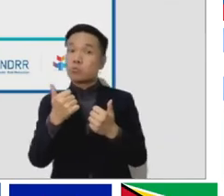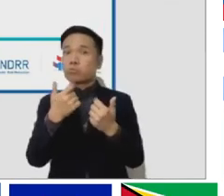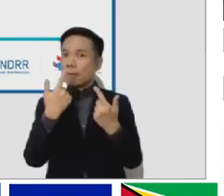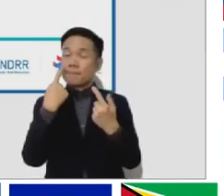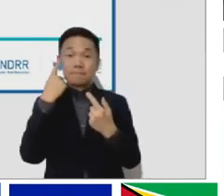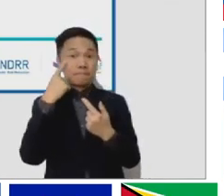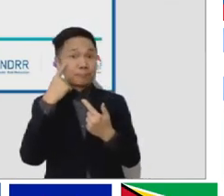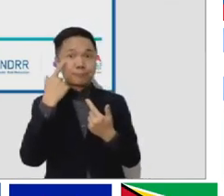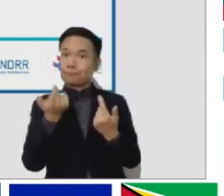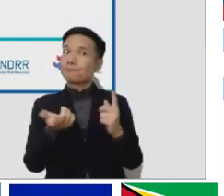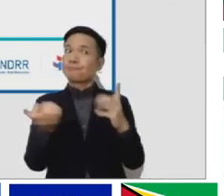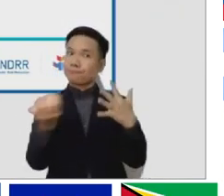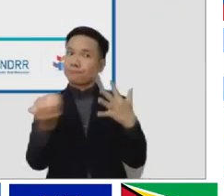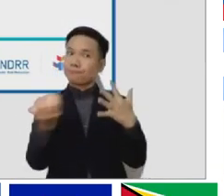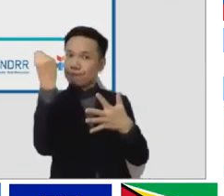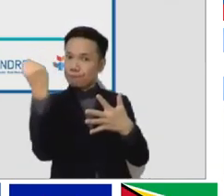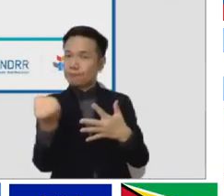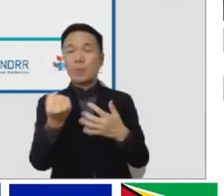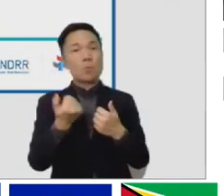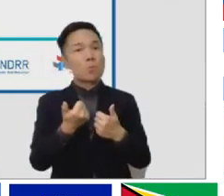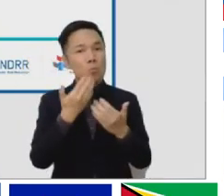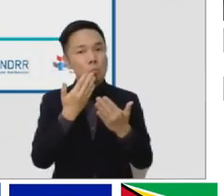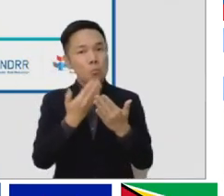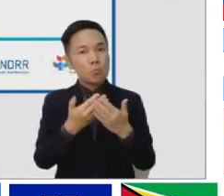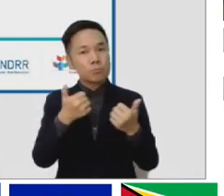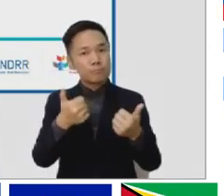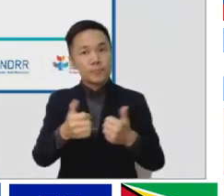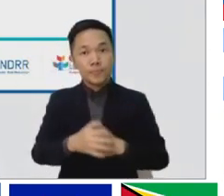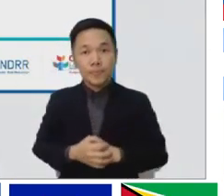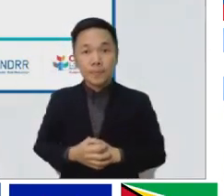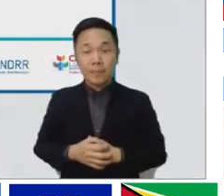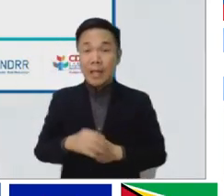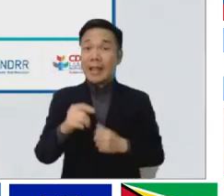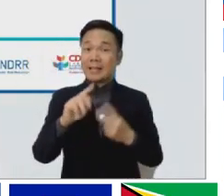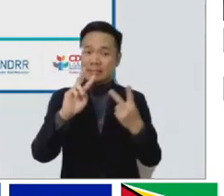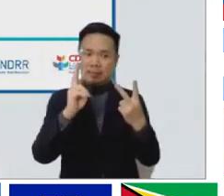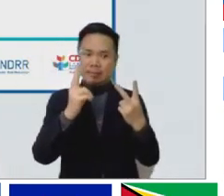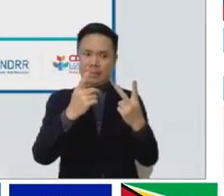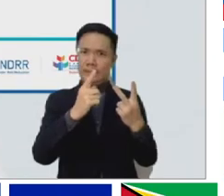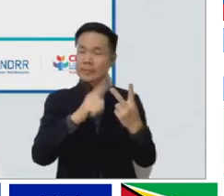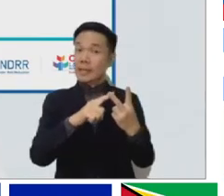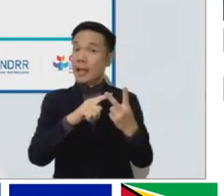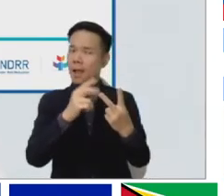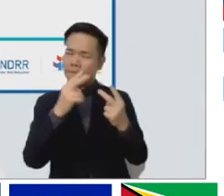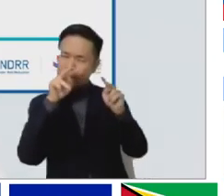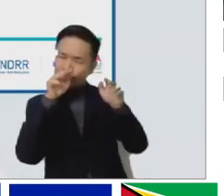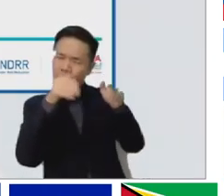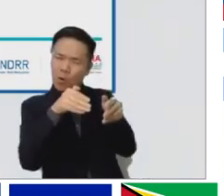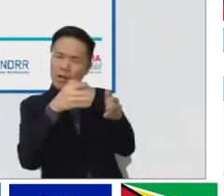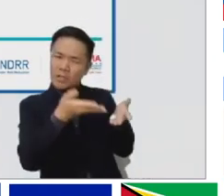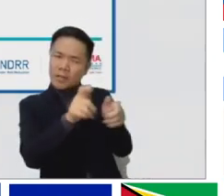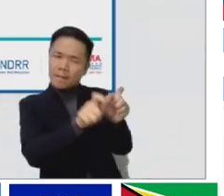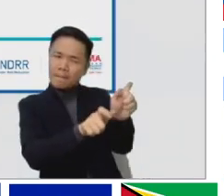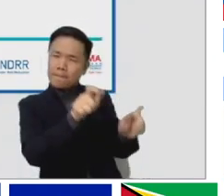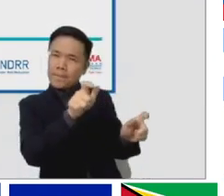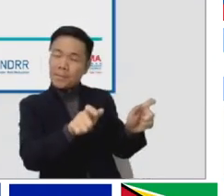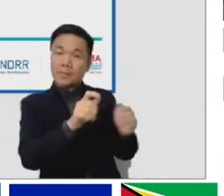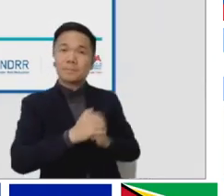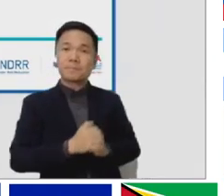other key message, I think, is that it's really about the people. And what we recognize is